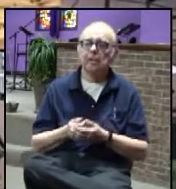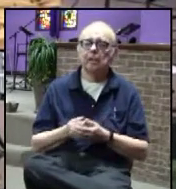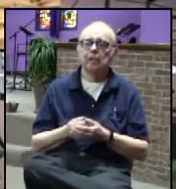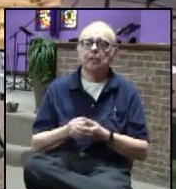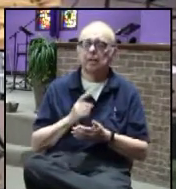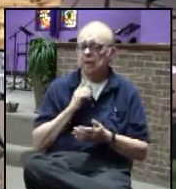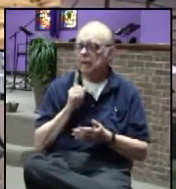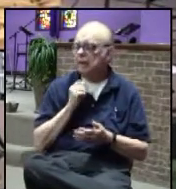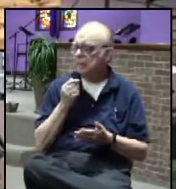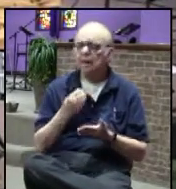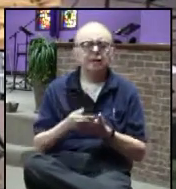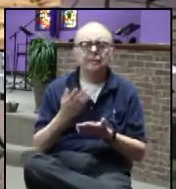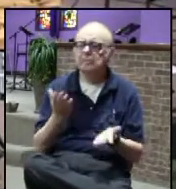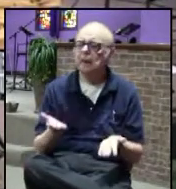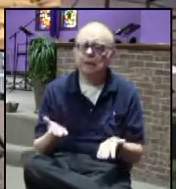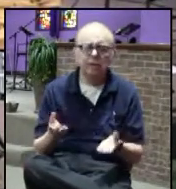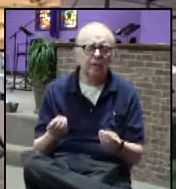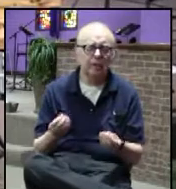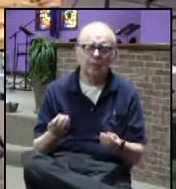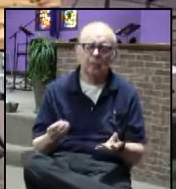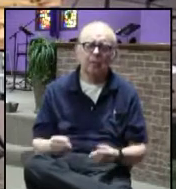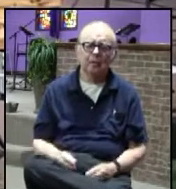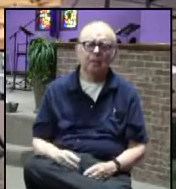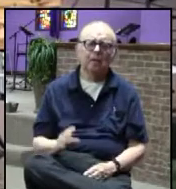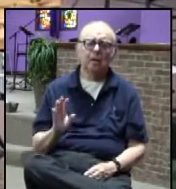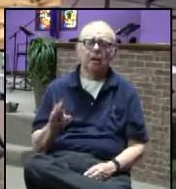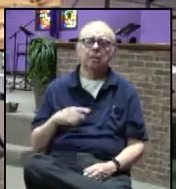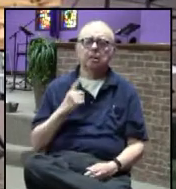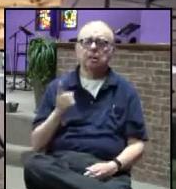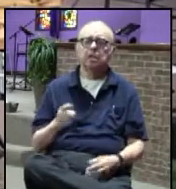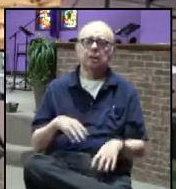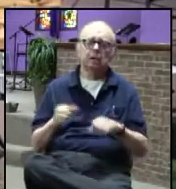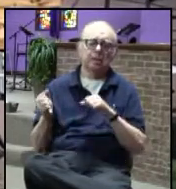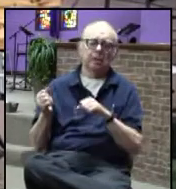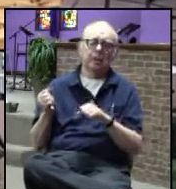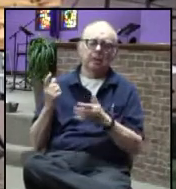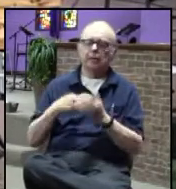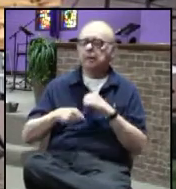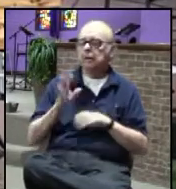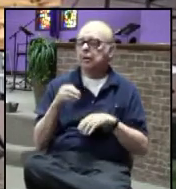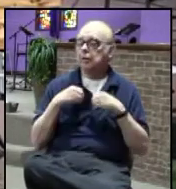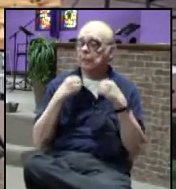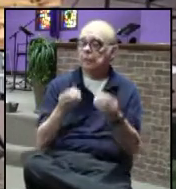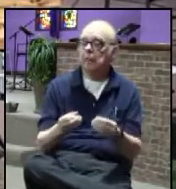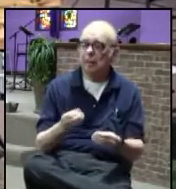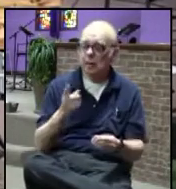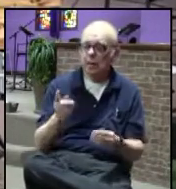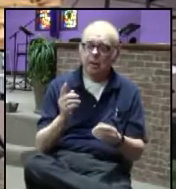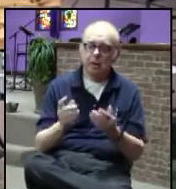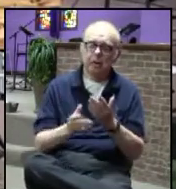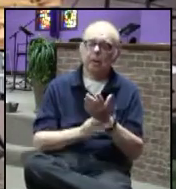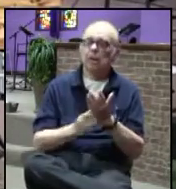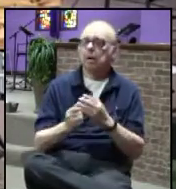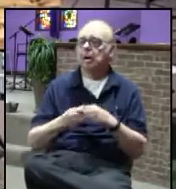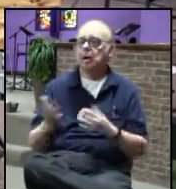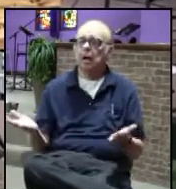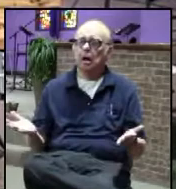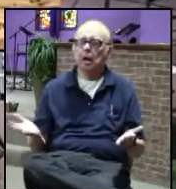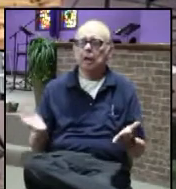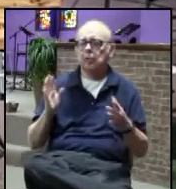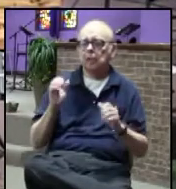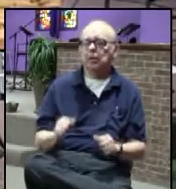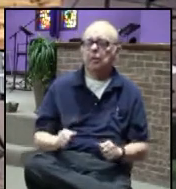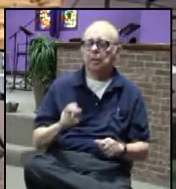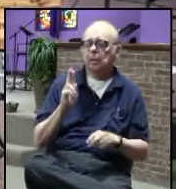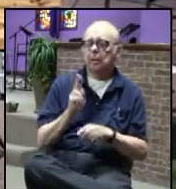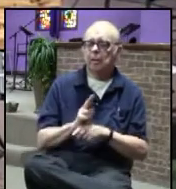It isn't giving money. It's taking what God has given you with talents and other things to be able